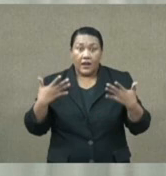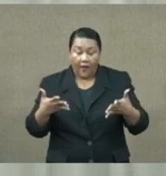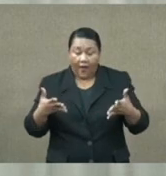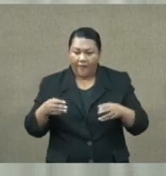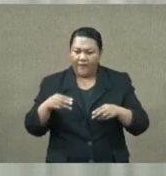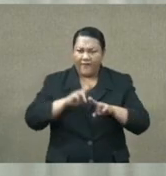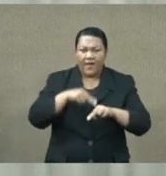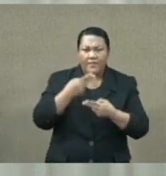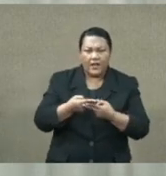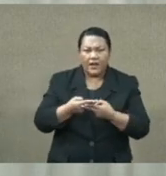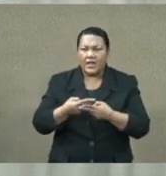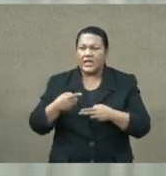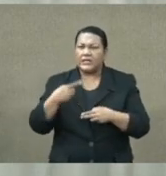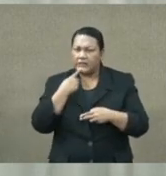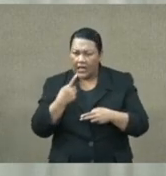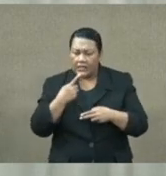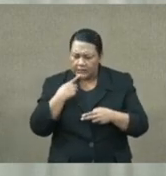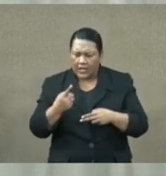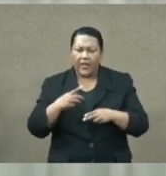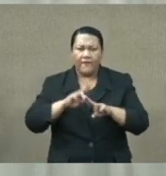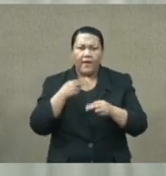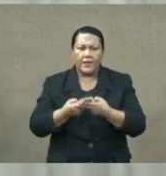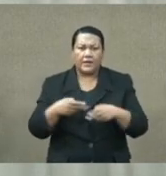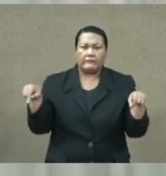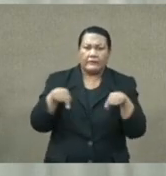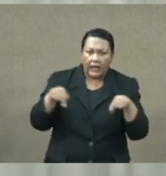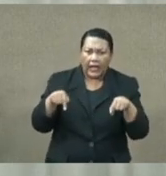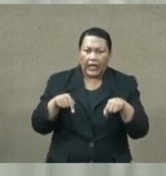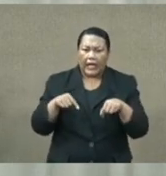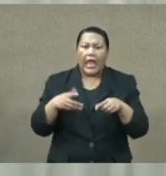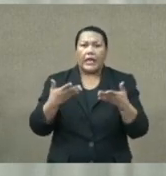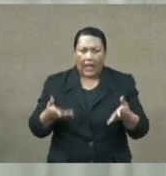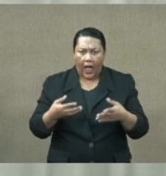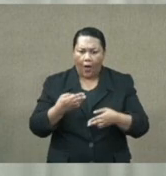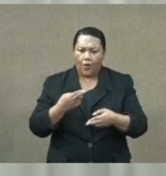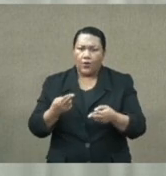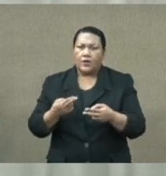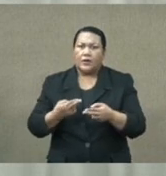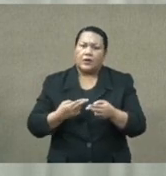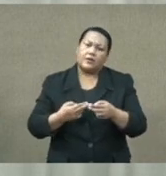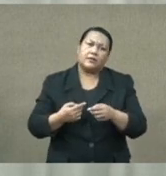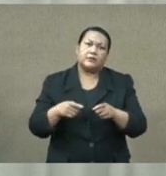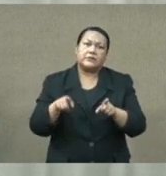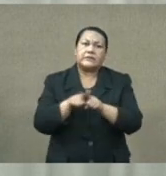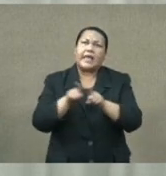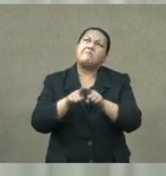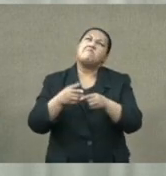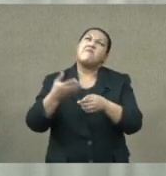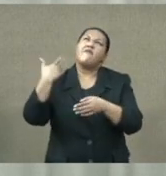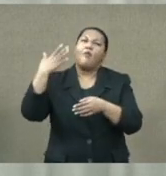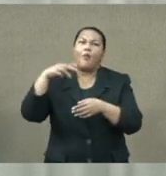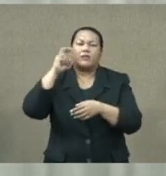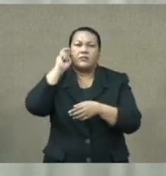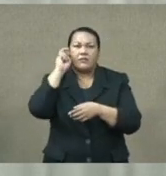and going back to the dark ages. We want him to explain what he means by that.